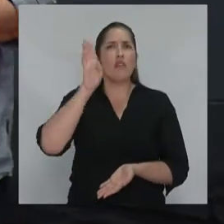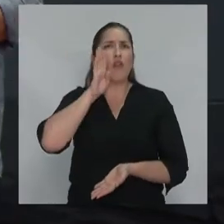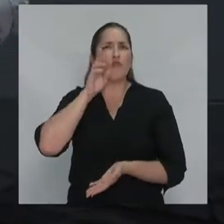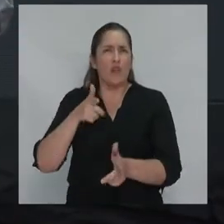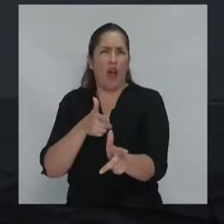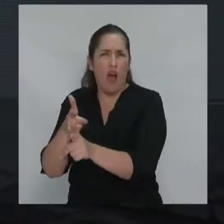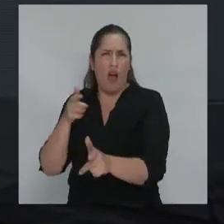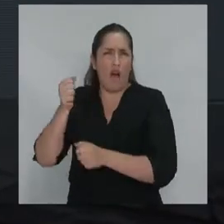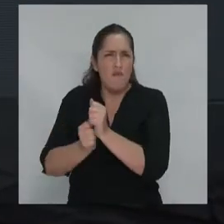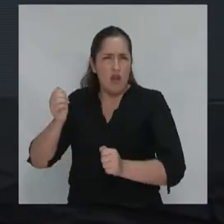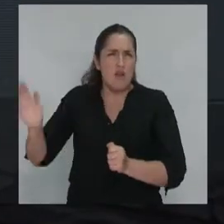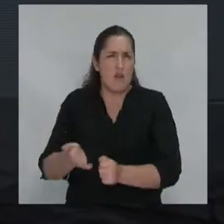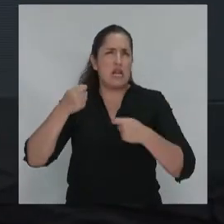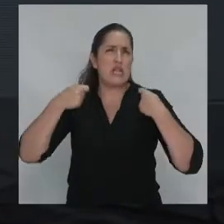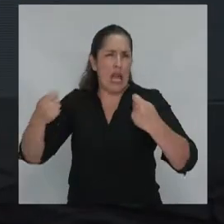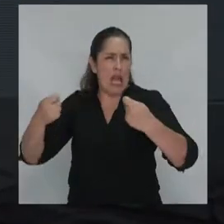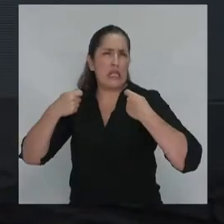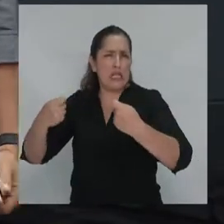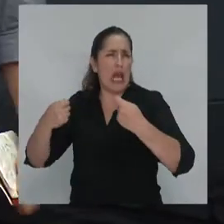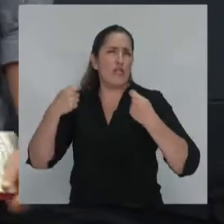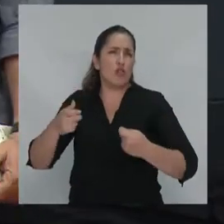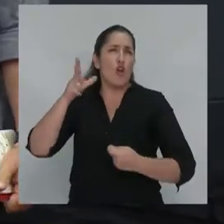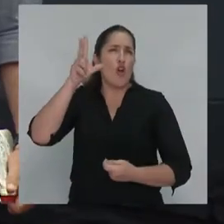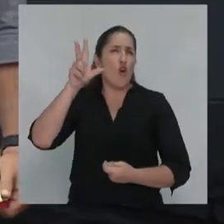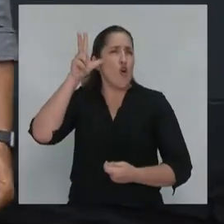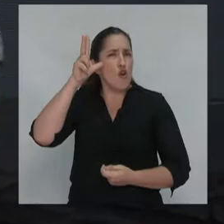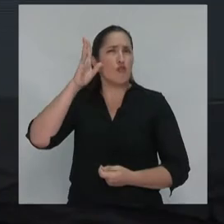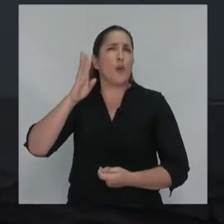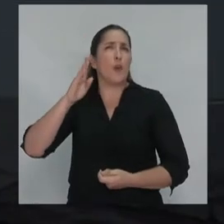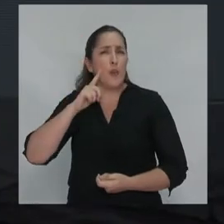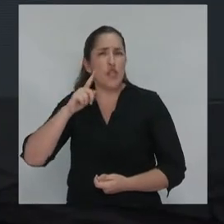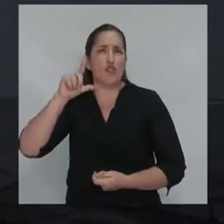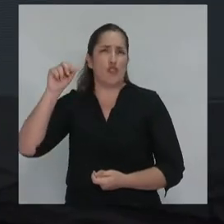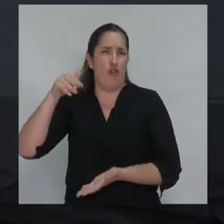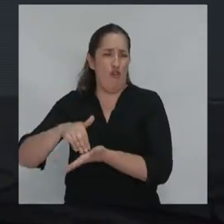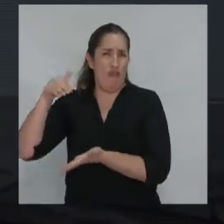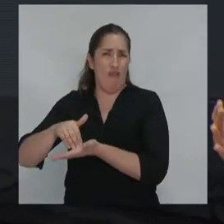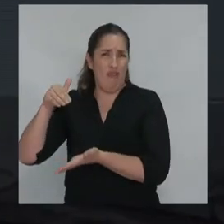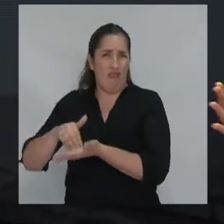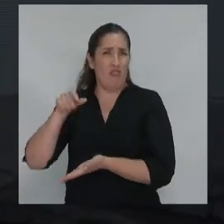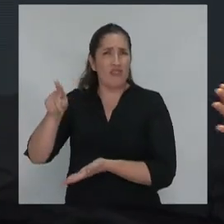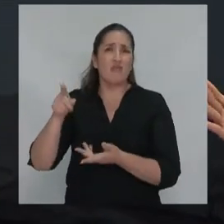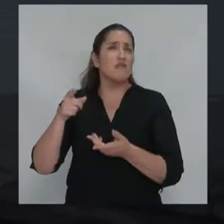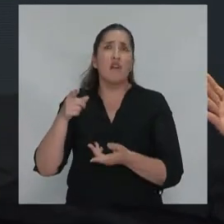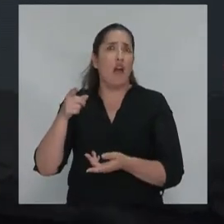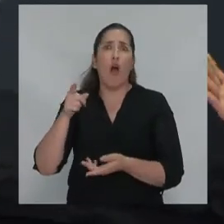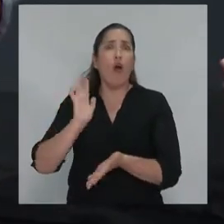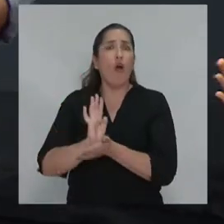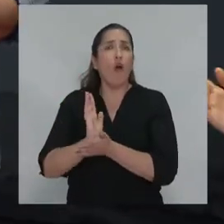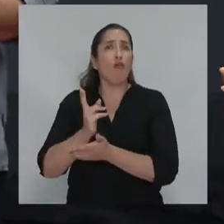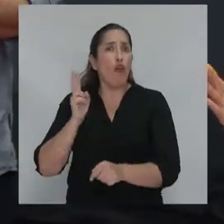eight trillion dollars on what they call defense. That's not defense. That's offense. And what has that done for the world?